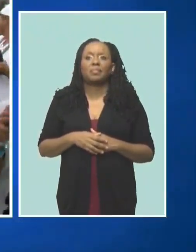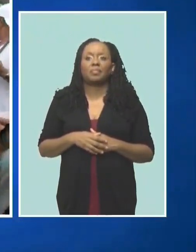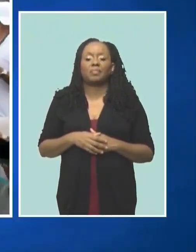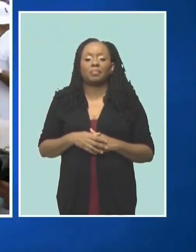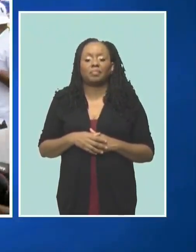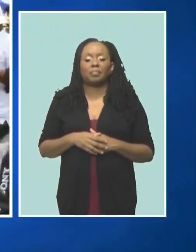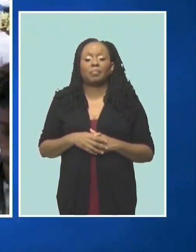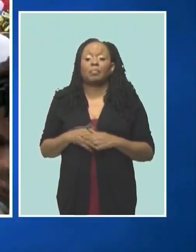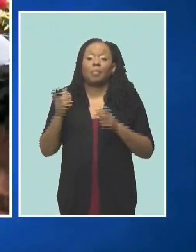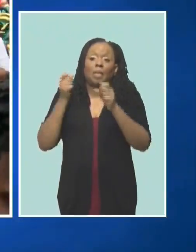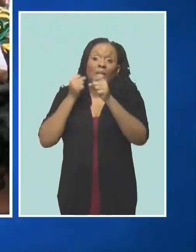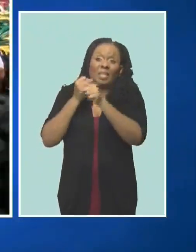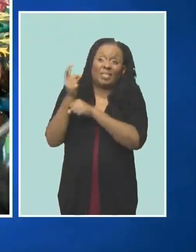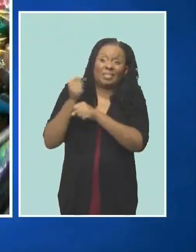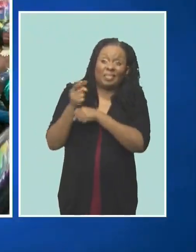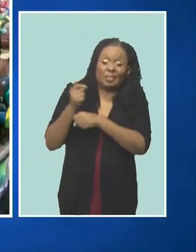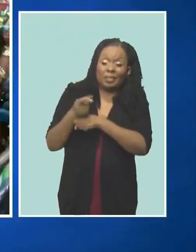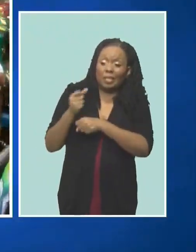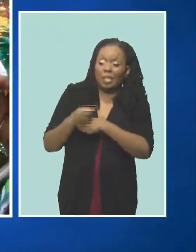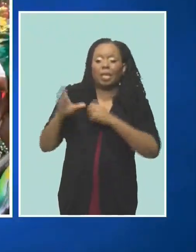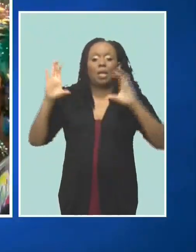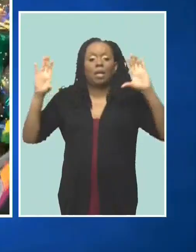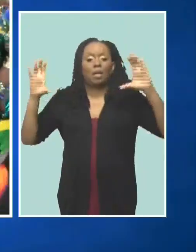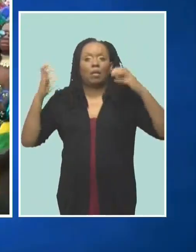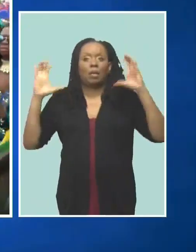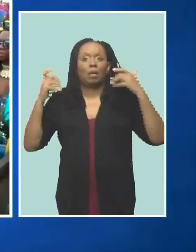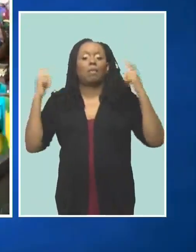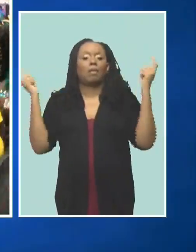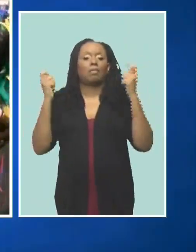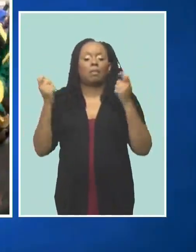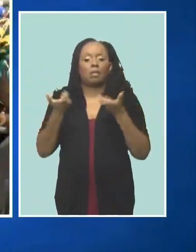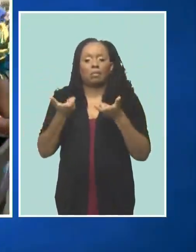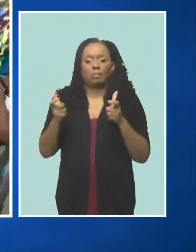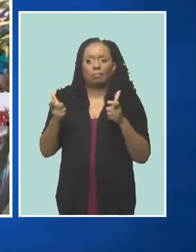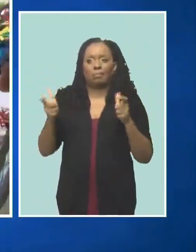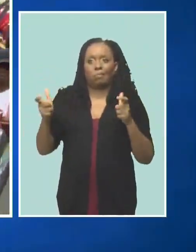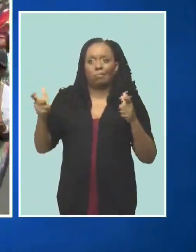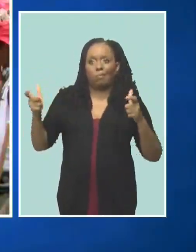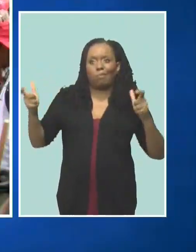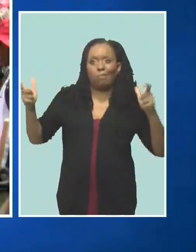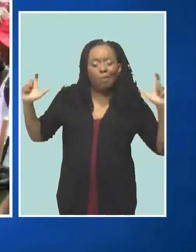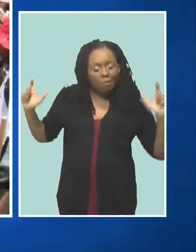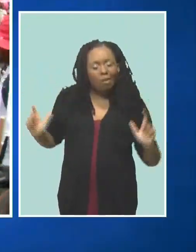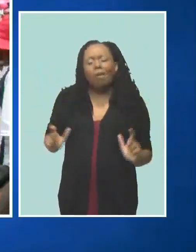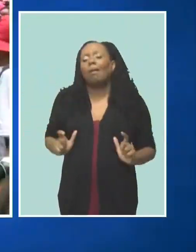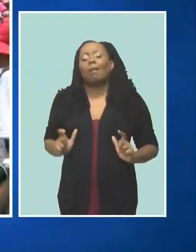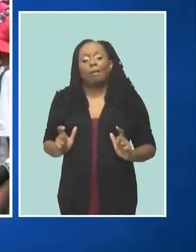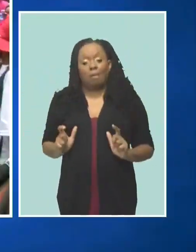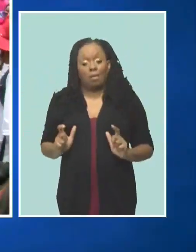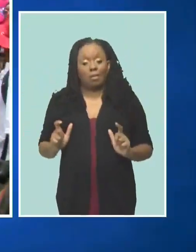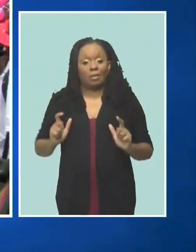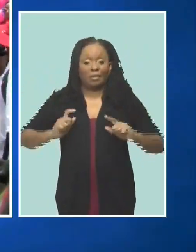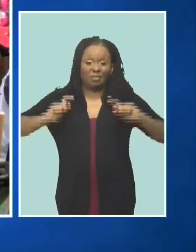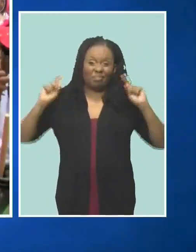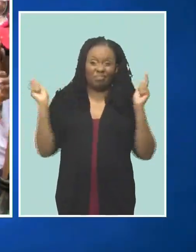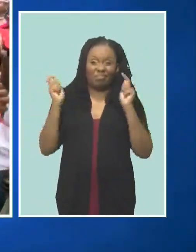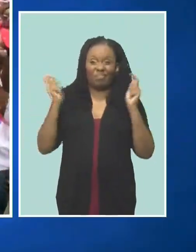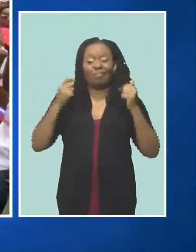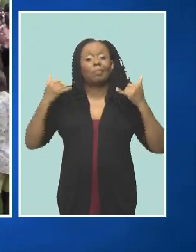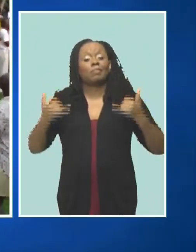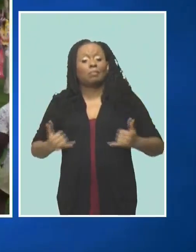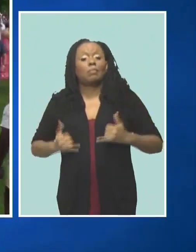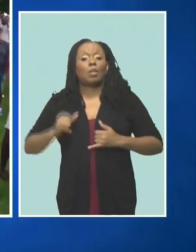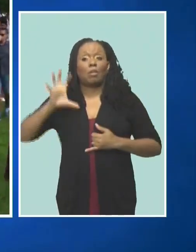With each year, the Crop Over Festival has gotten bigger and better. And as the festival marks its